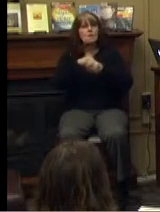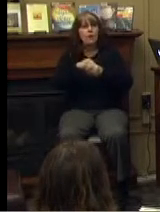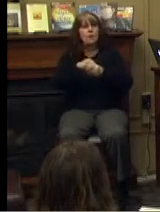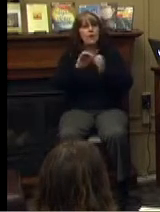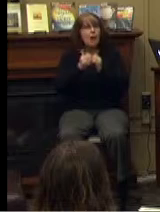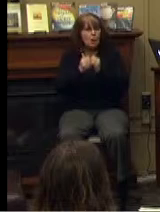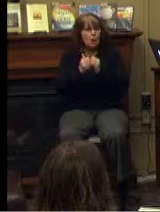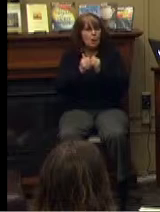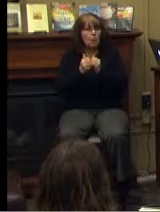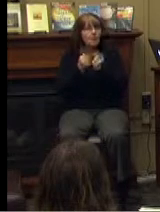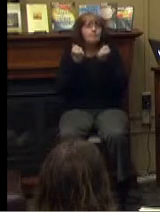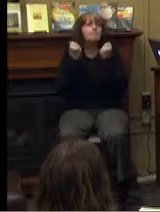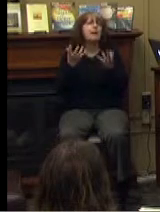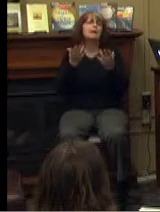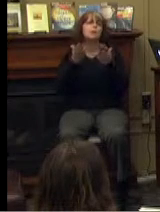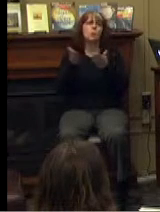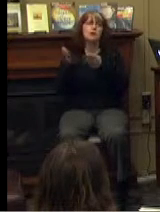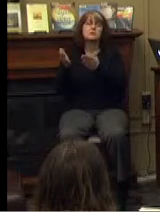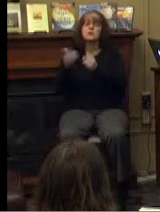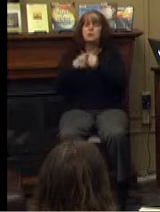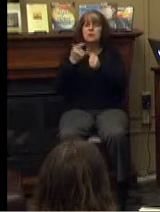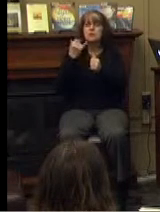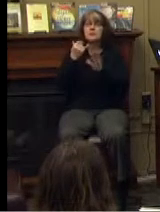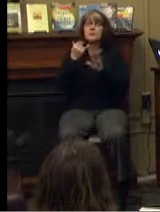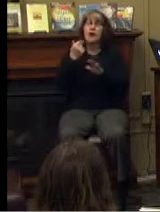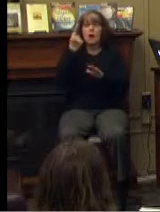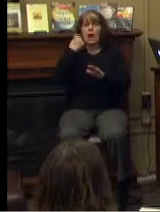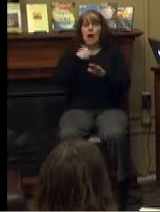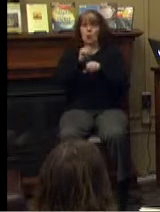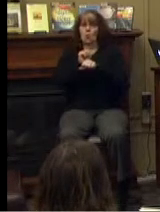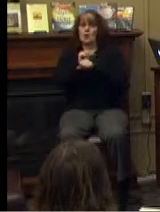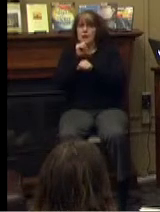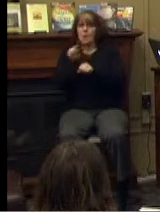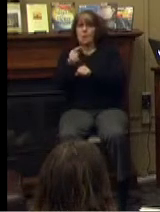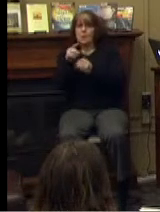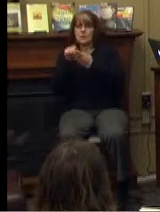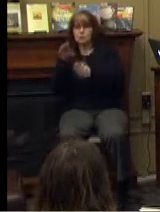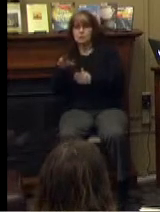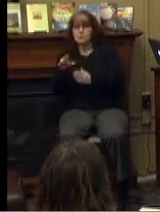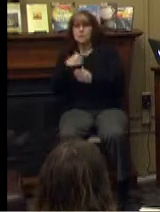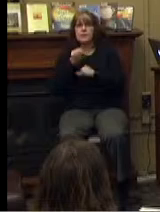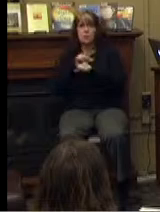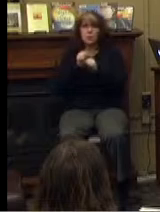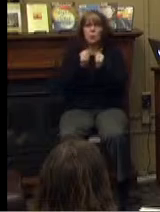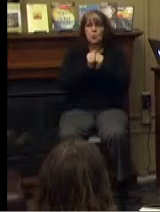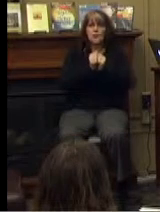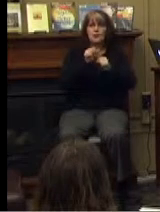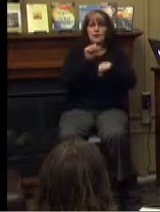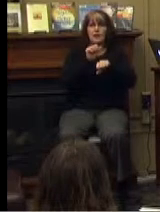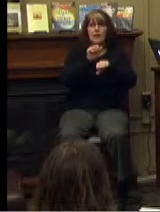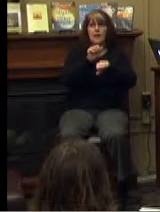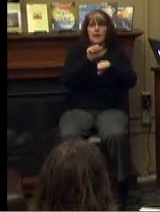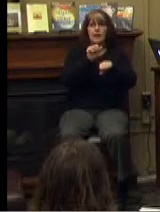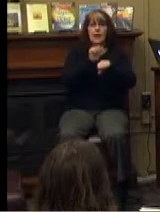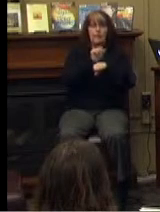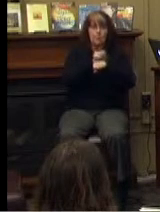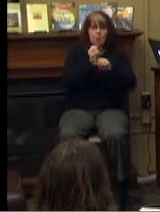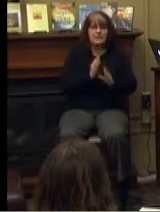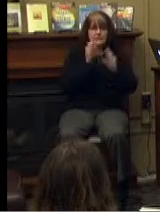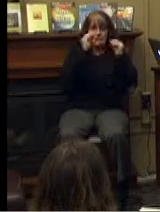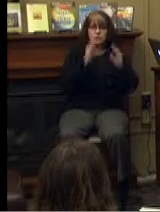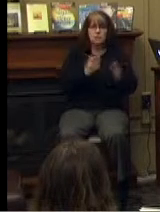if you think, or there's some things, because I work not just with students, but I work with employees as well, that you have a limitation